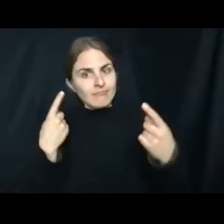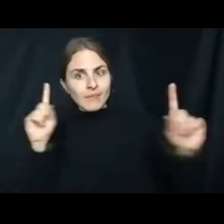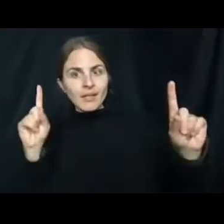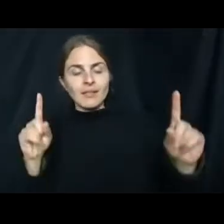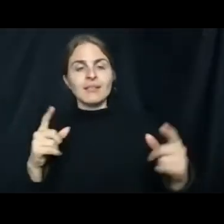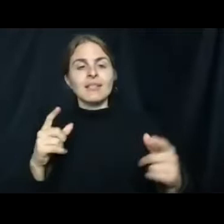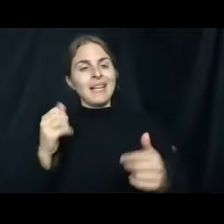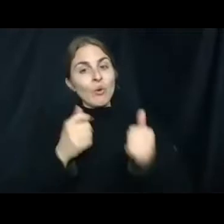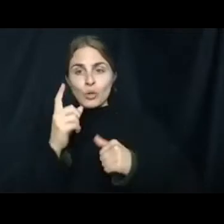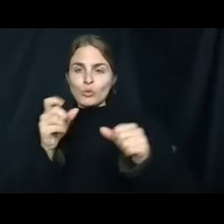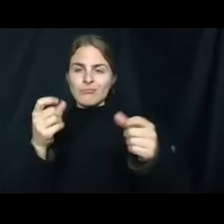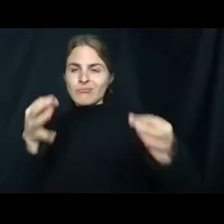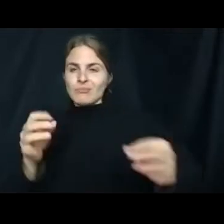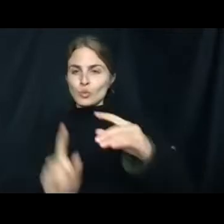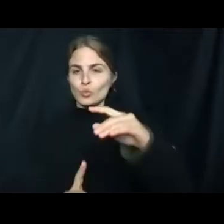able to make it tonight.